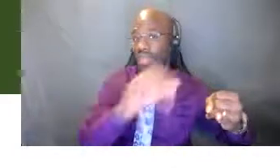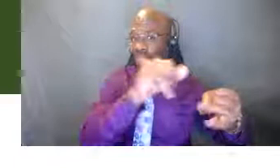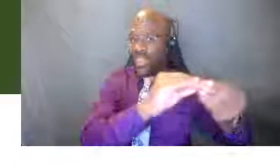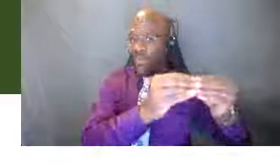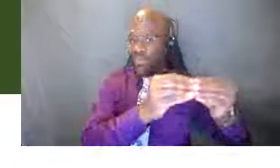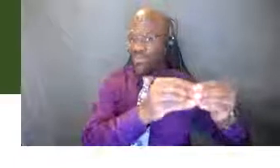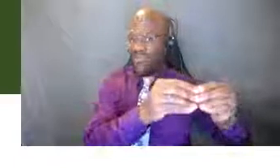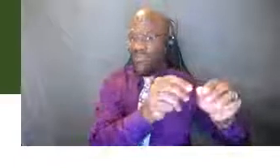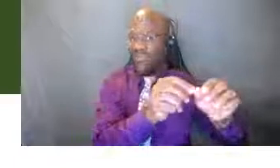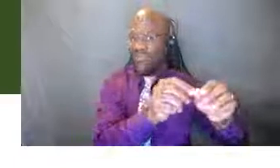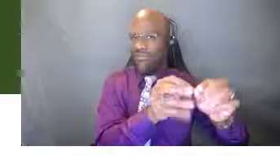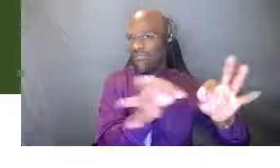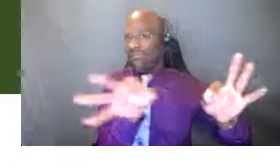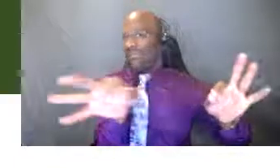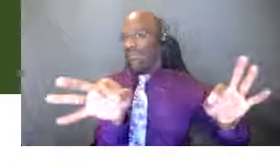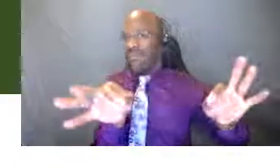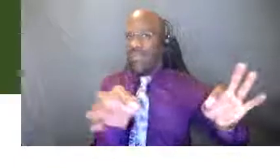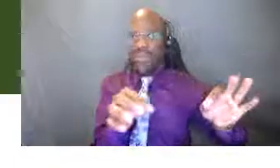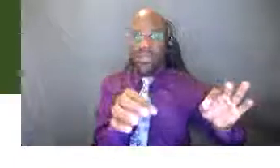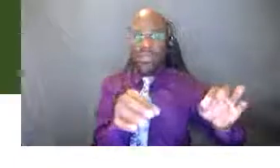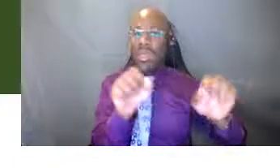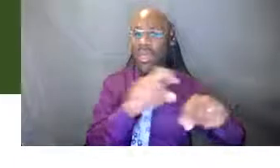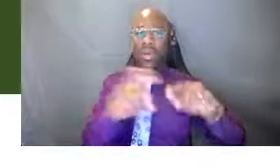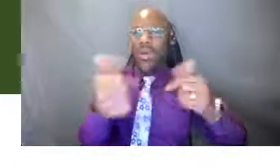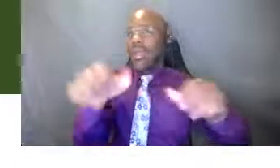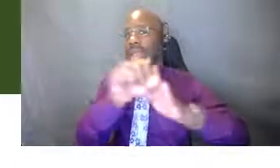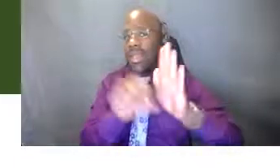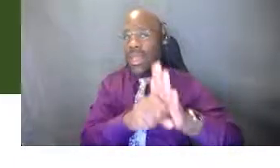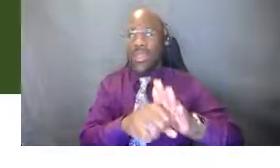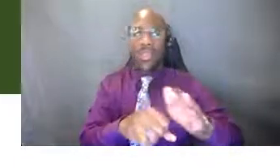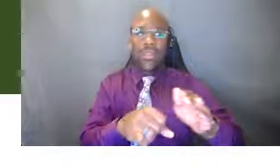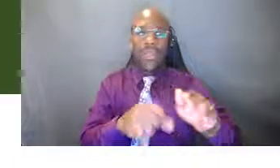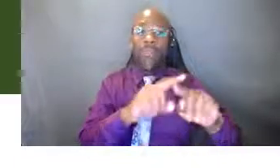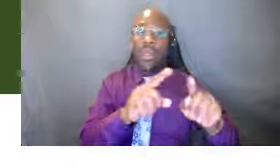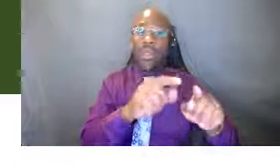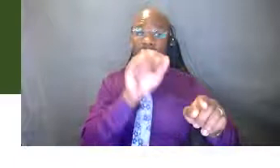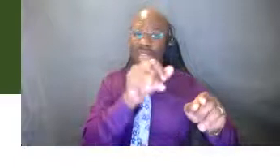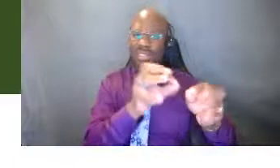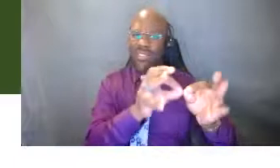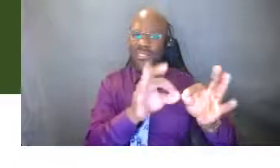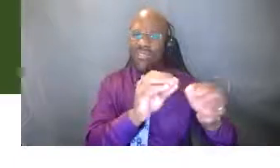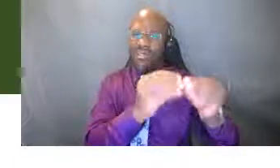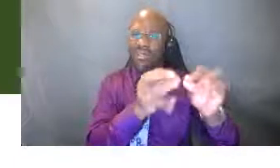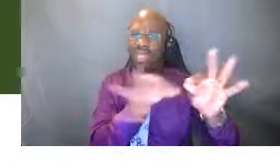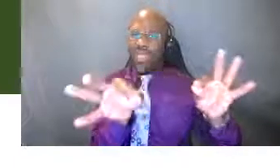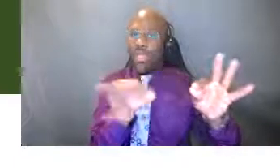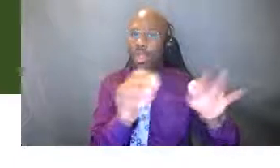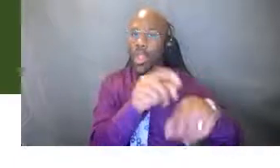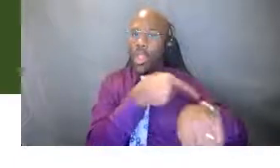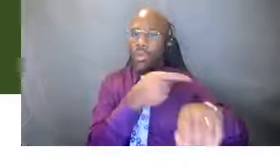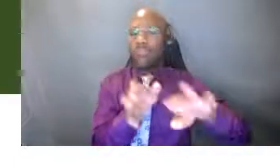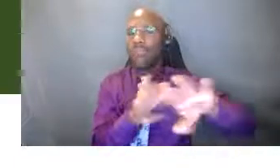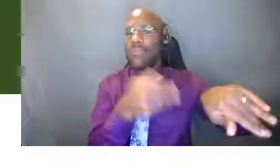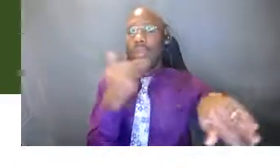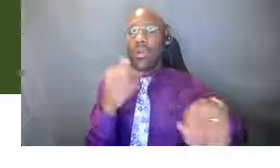an individual anywhere in the country would call 988 and be connected with suicide